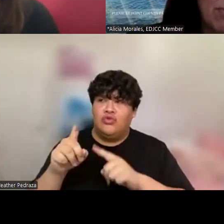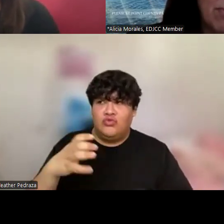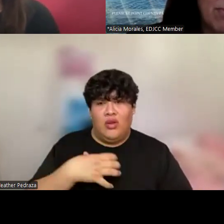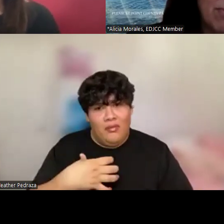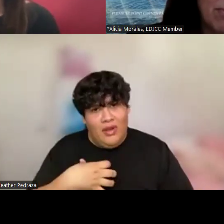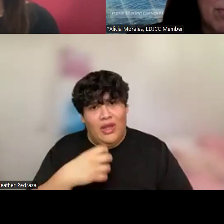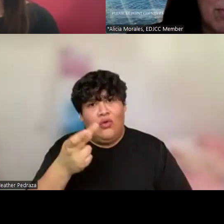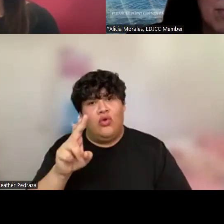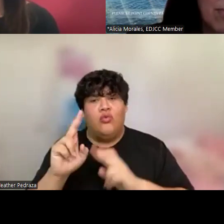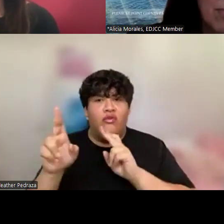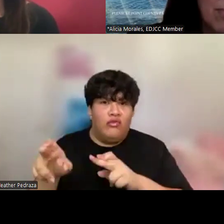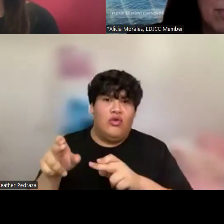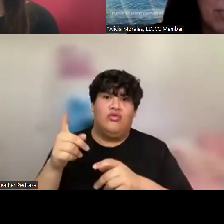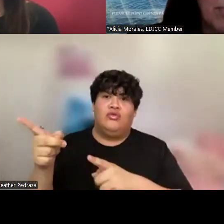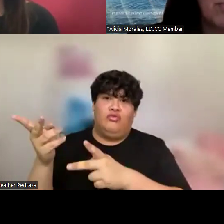behalf of the patient,